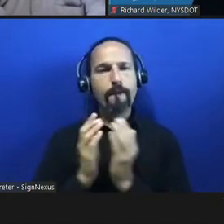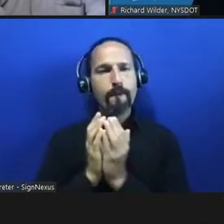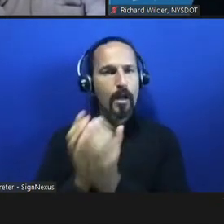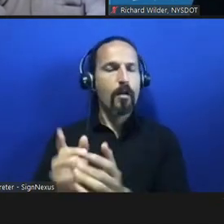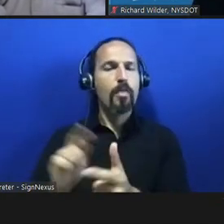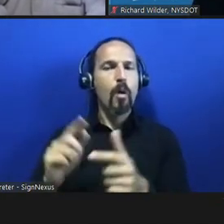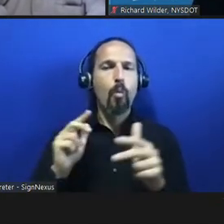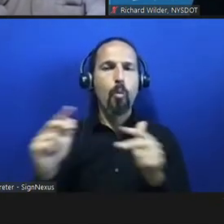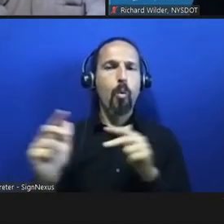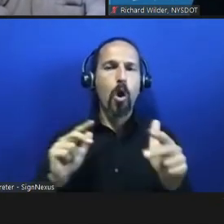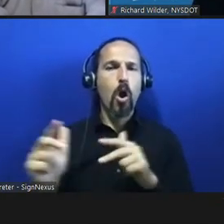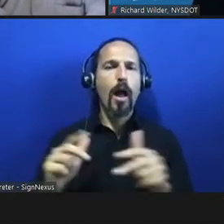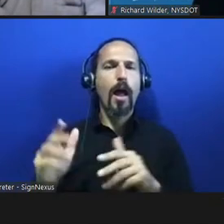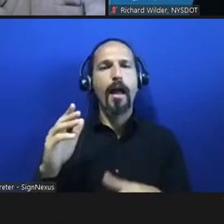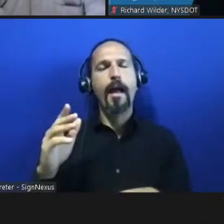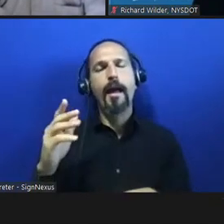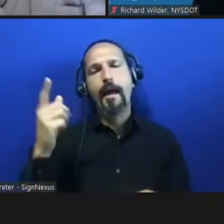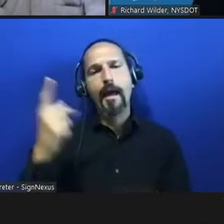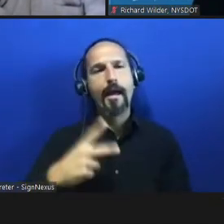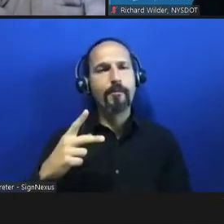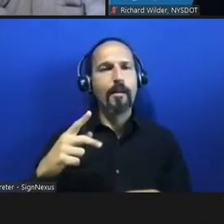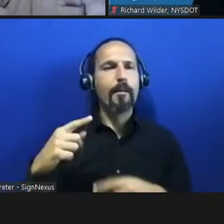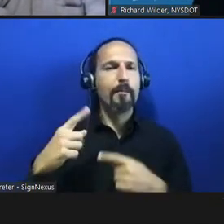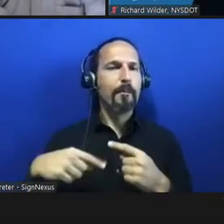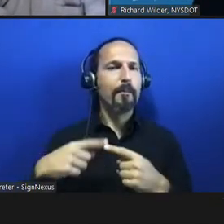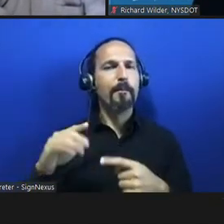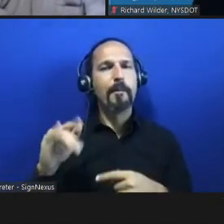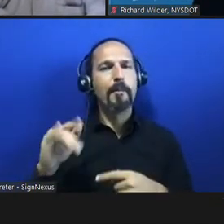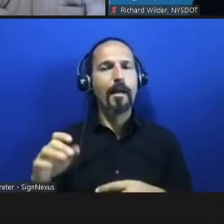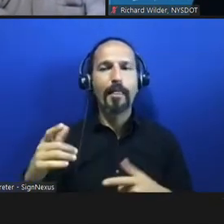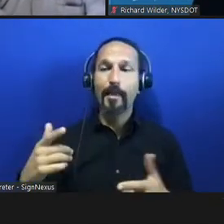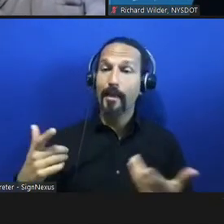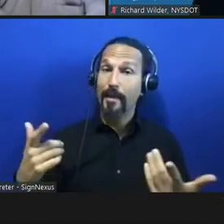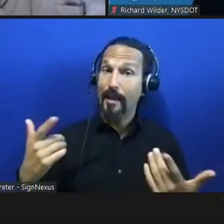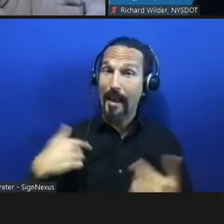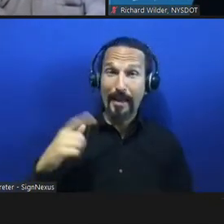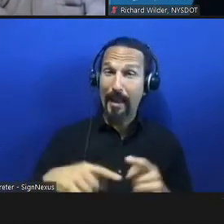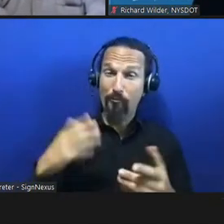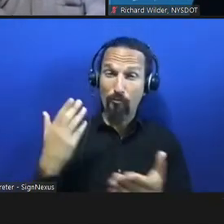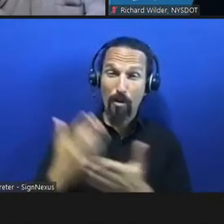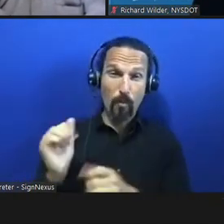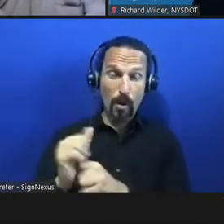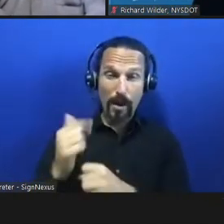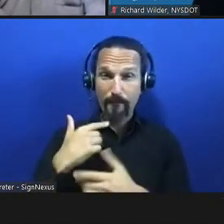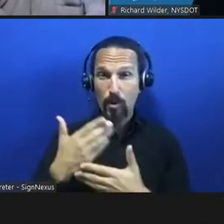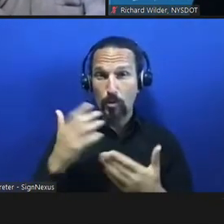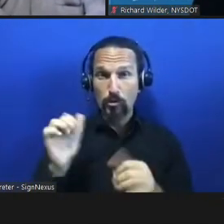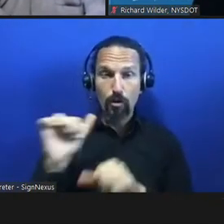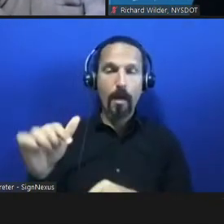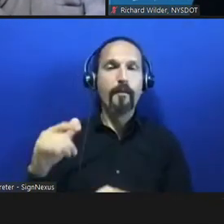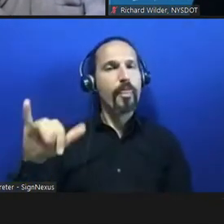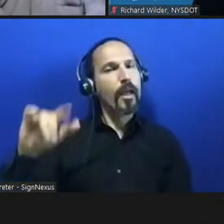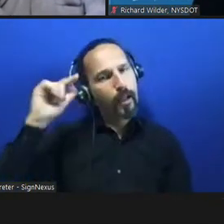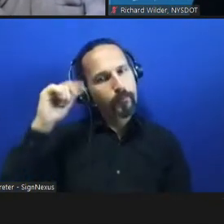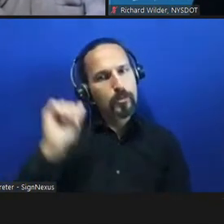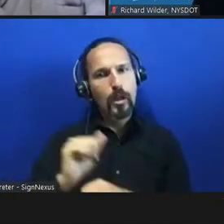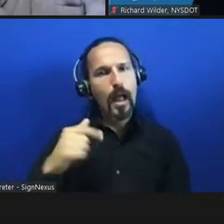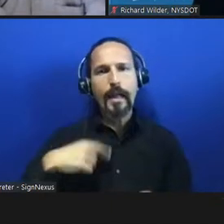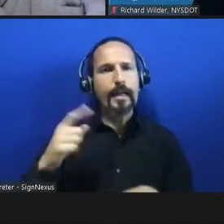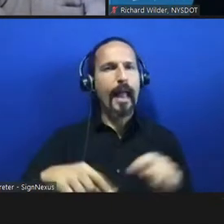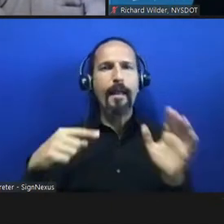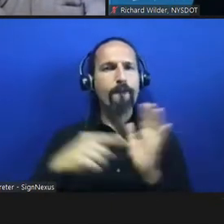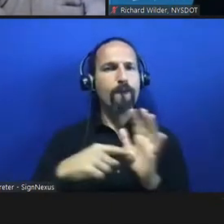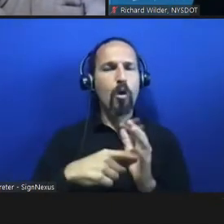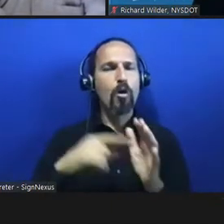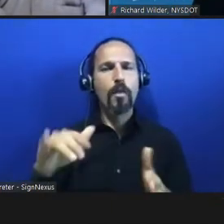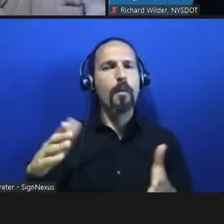half a mile I never would have made it to work on time if I did not drive I had a government job and I could never have afforded